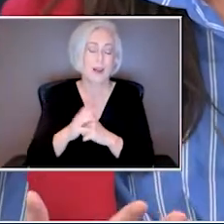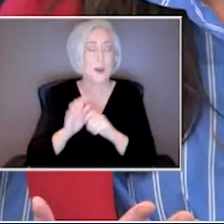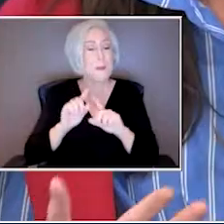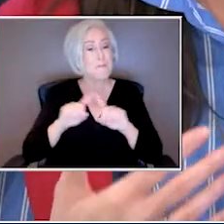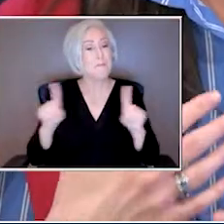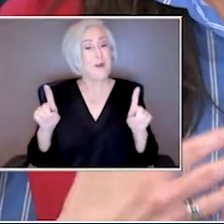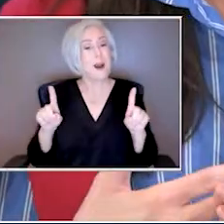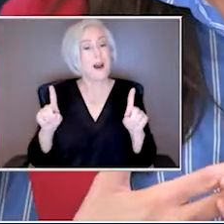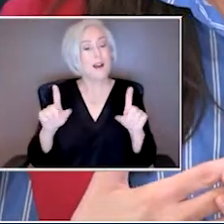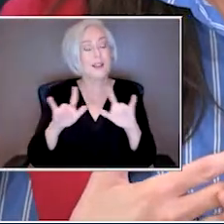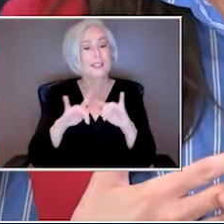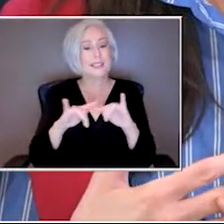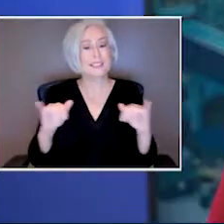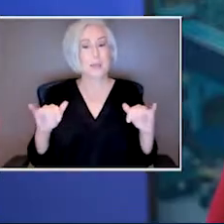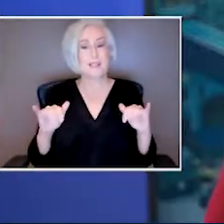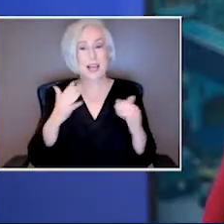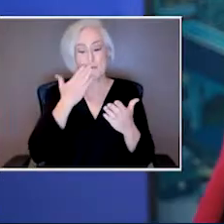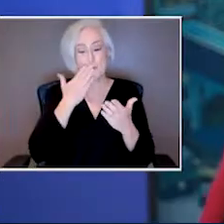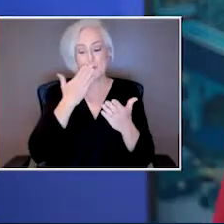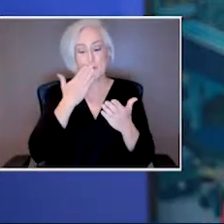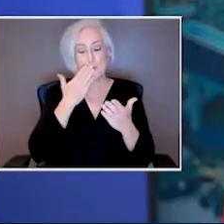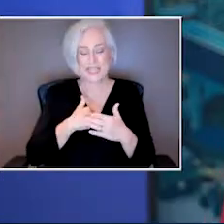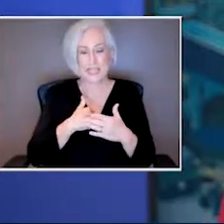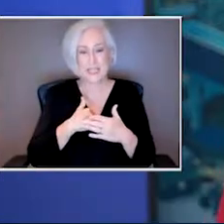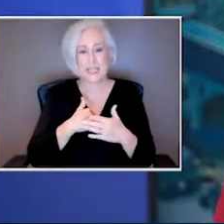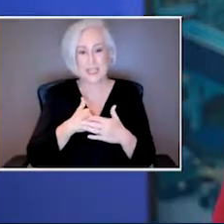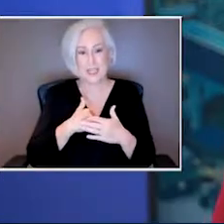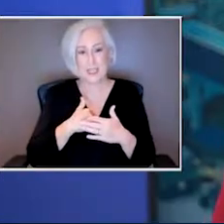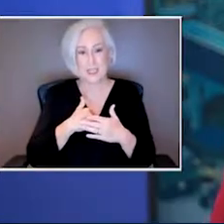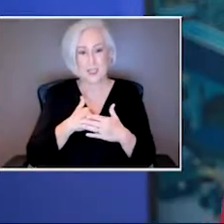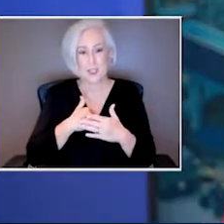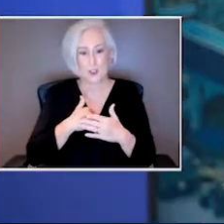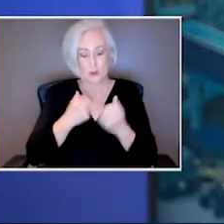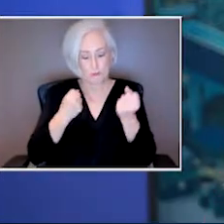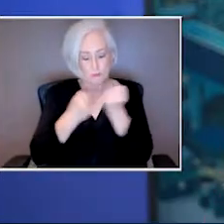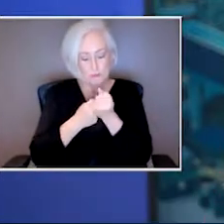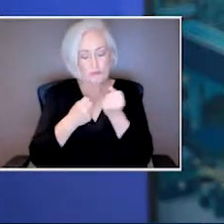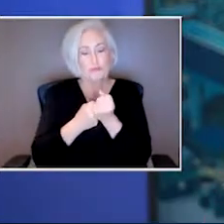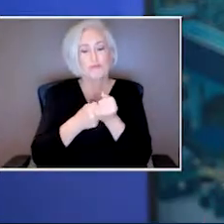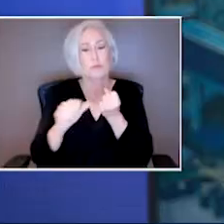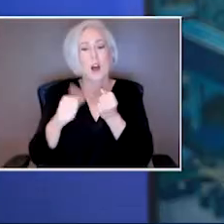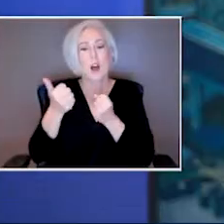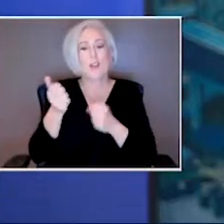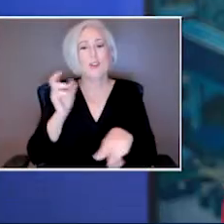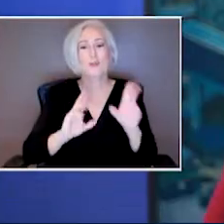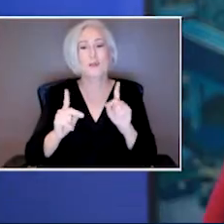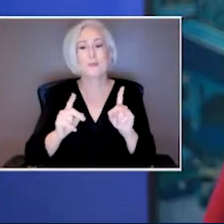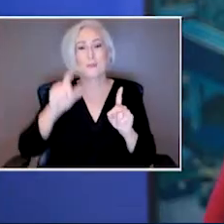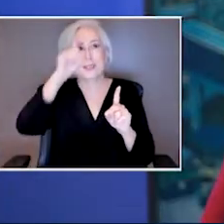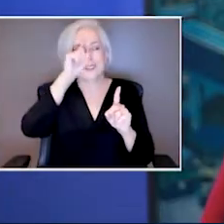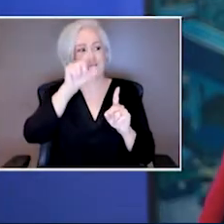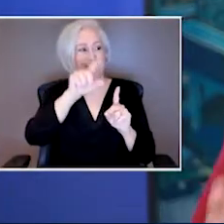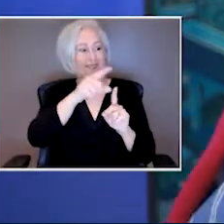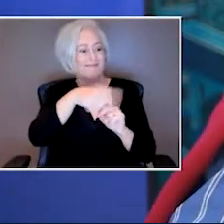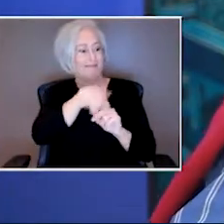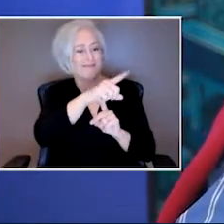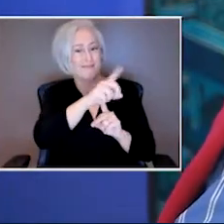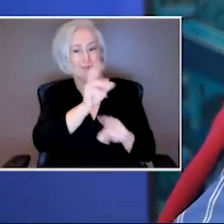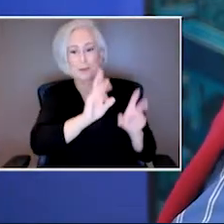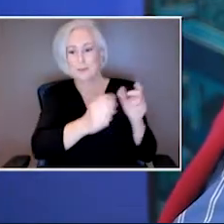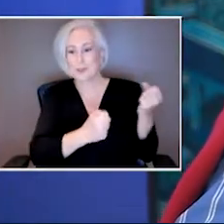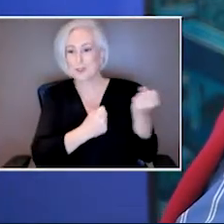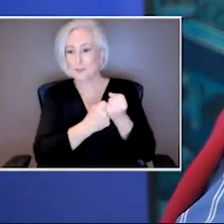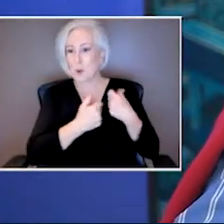good for me to be able to be there for other people, since people were there for me to say, like, okay, it